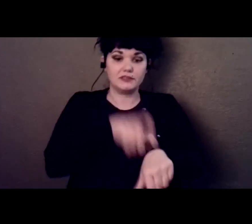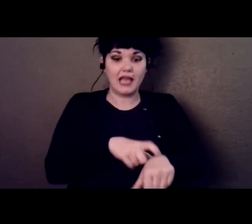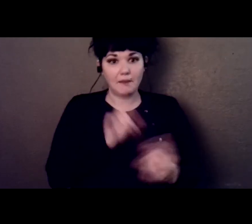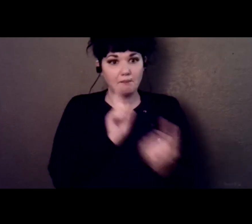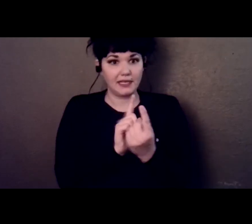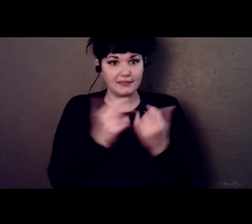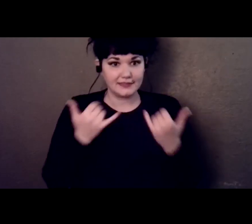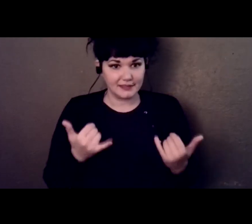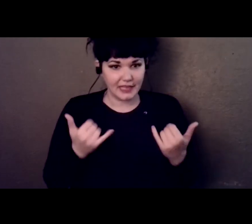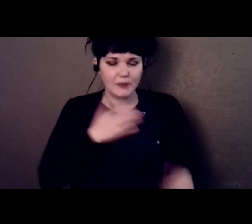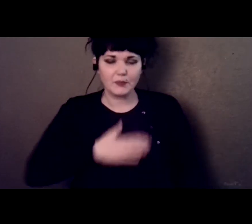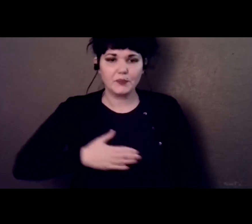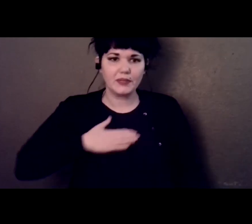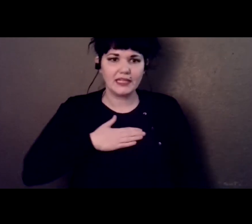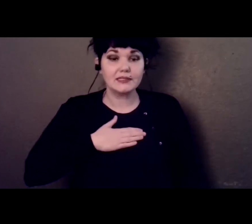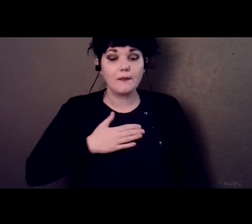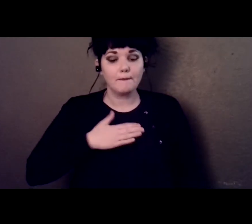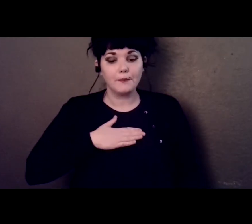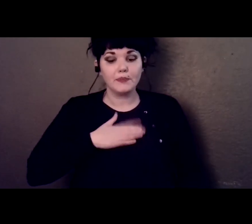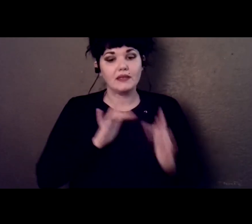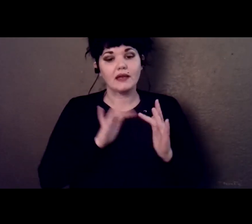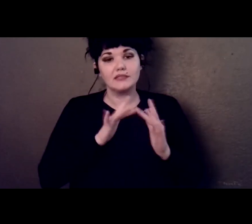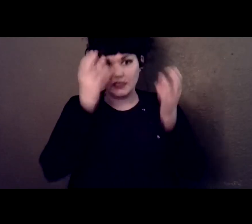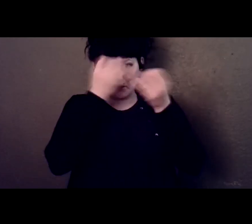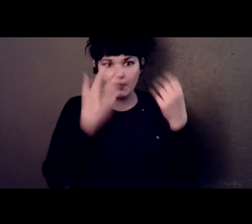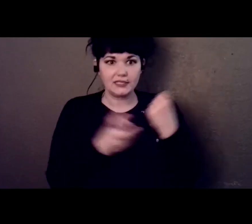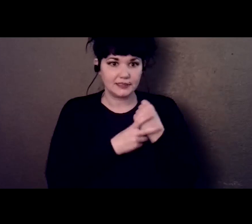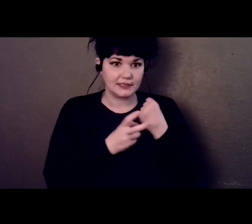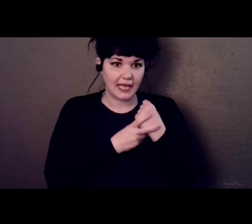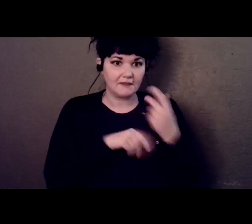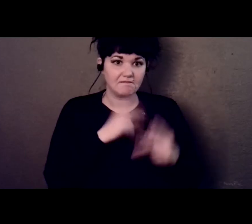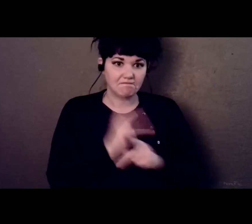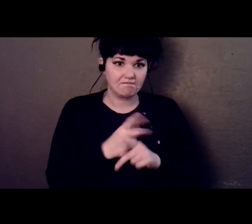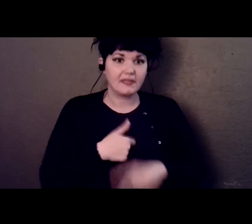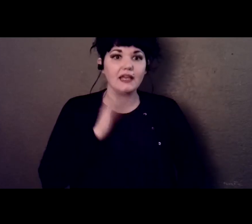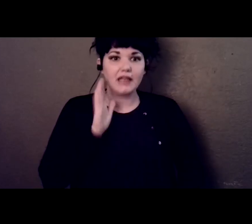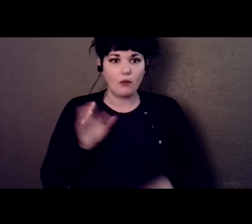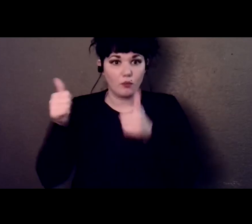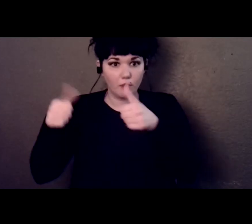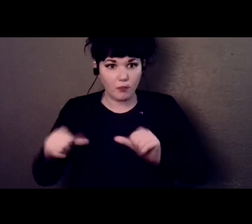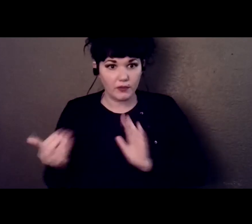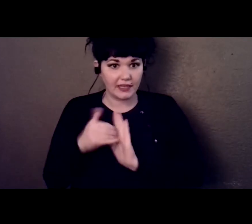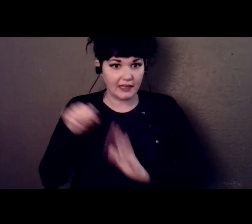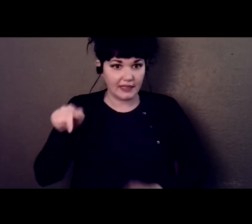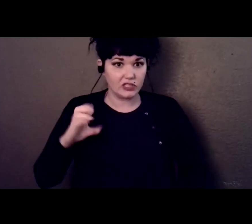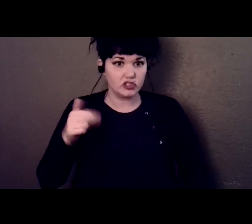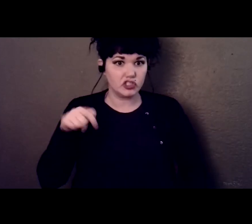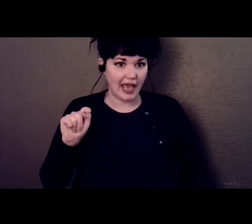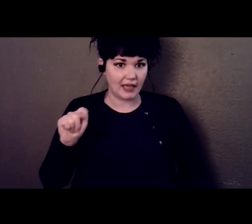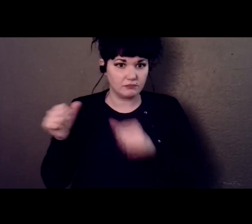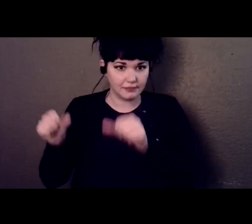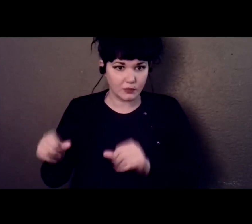please save the contact information. And I'm gonna just put it in the chat right